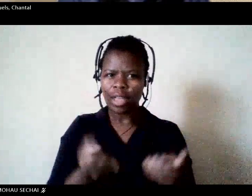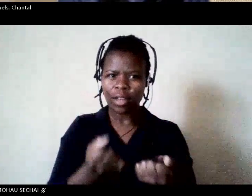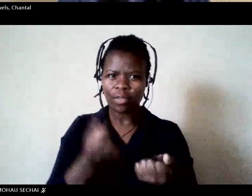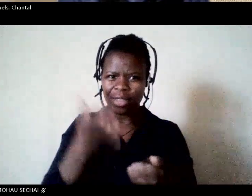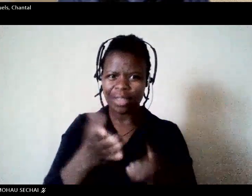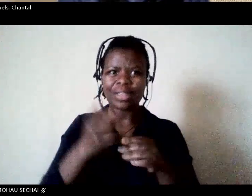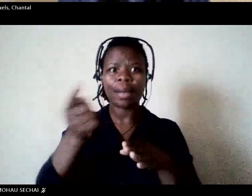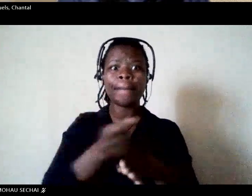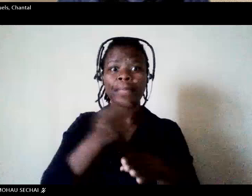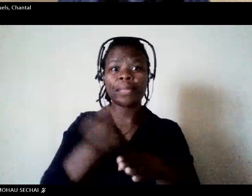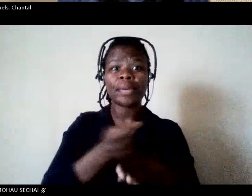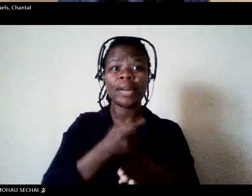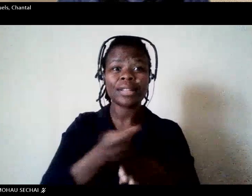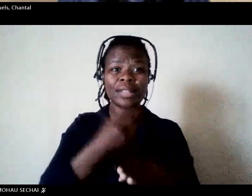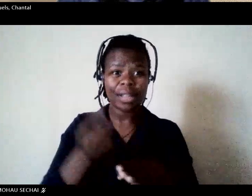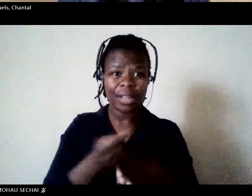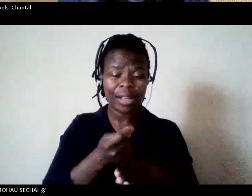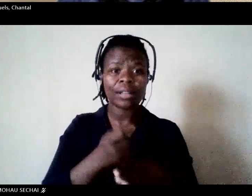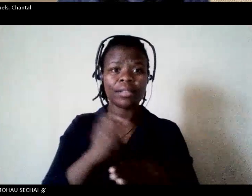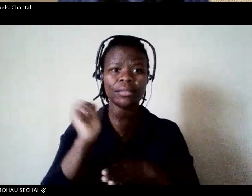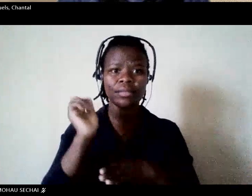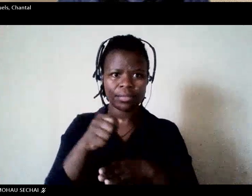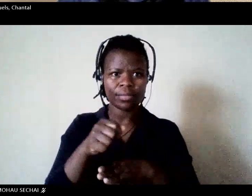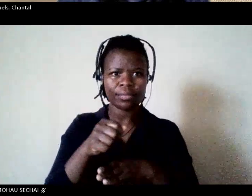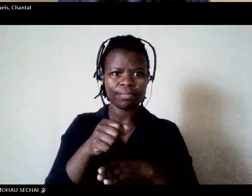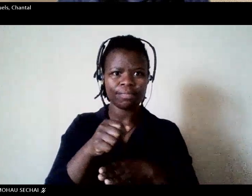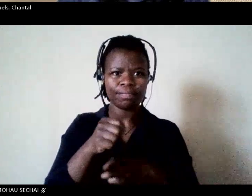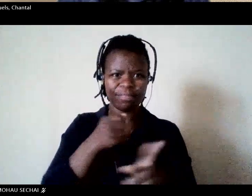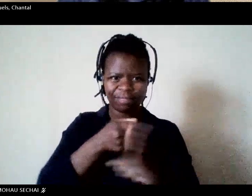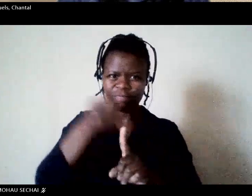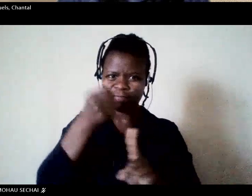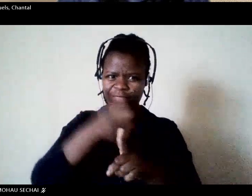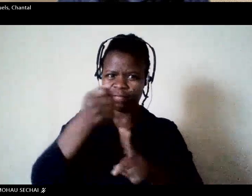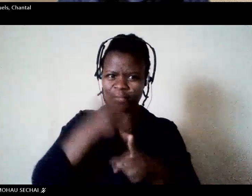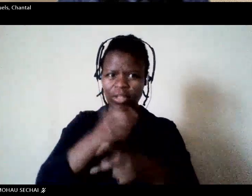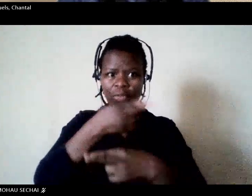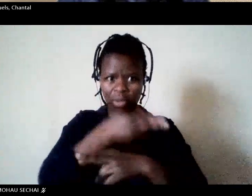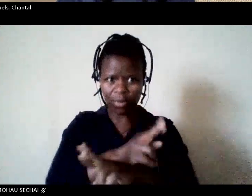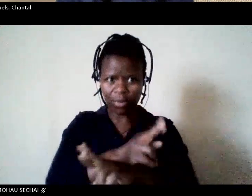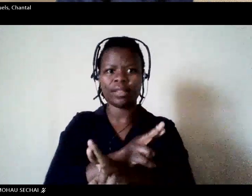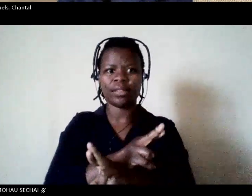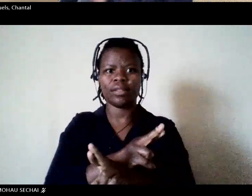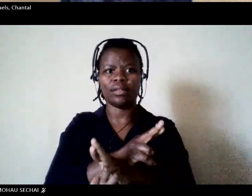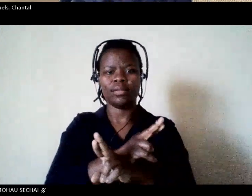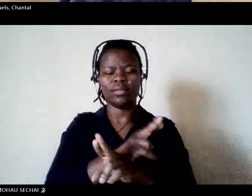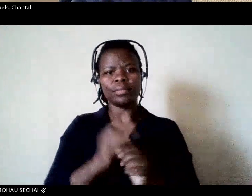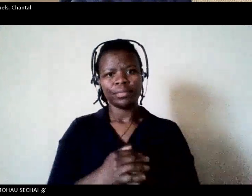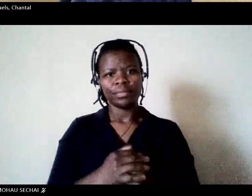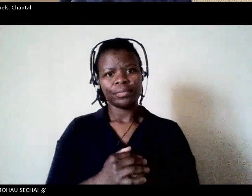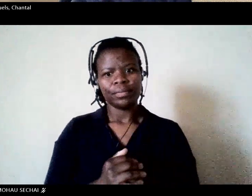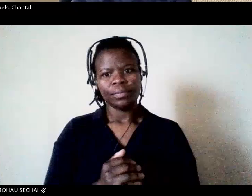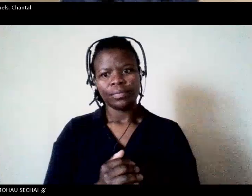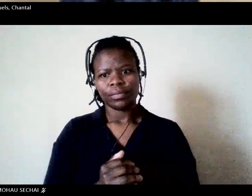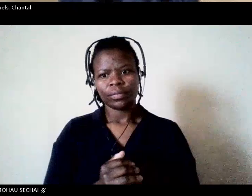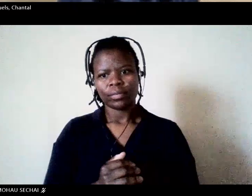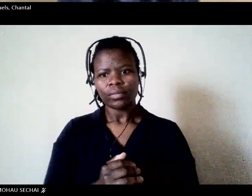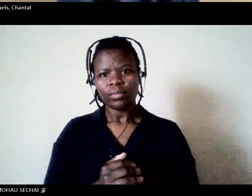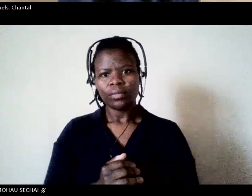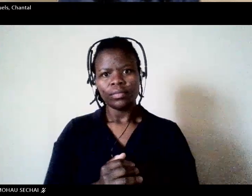that he's fighting for the right to get the right to education. Yeah, something like that. Yeah. Okay, then Afikile says, the last thing Afikile